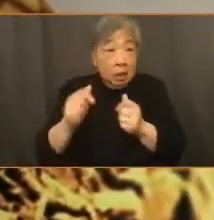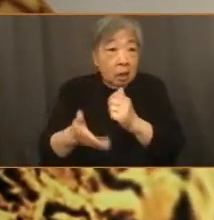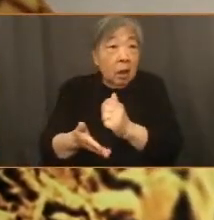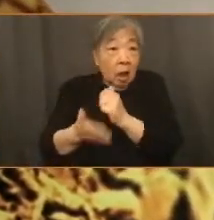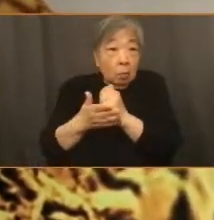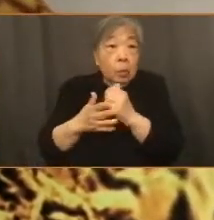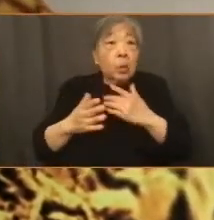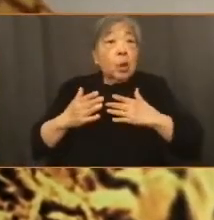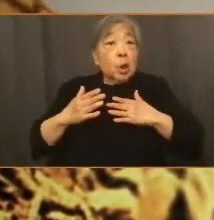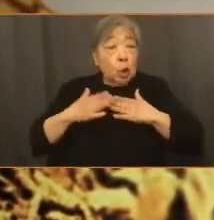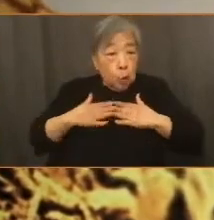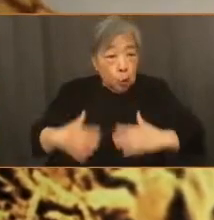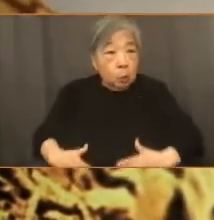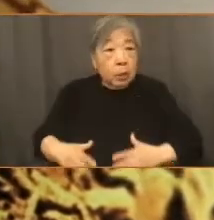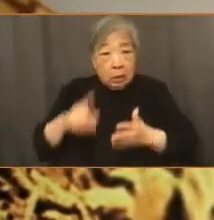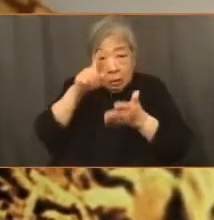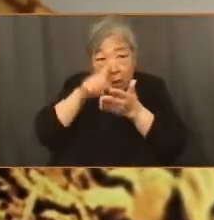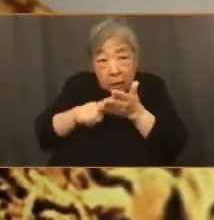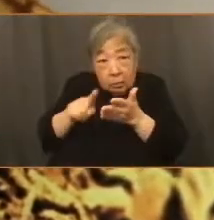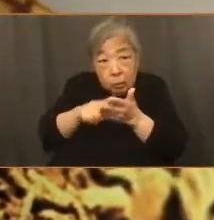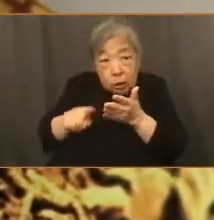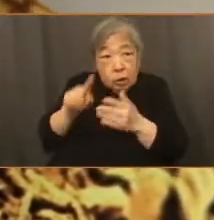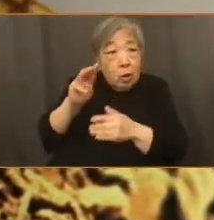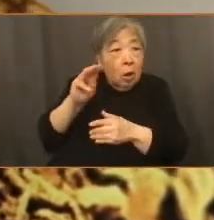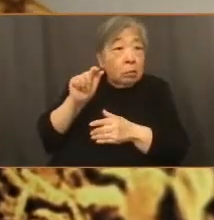exploration on Mars or other planets.